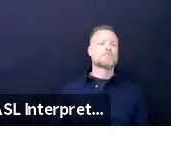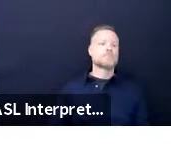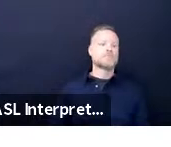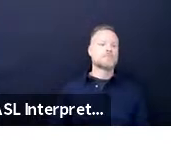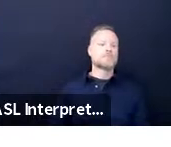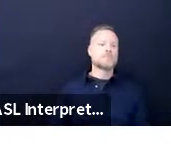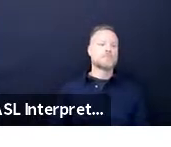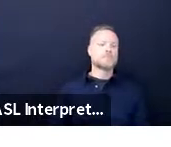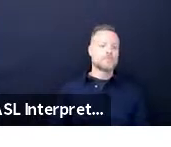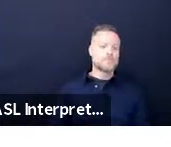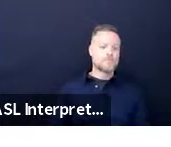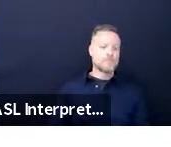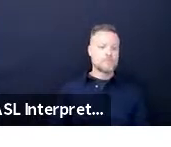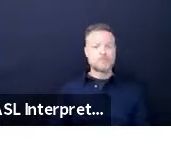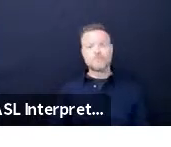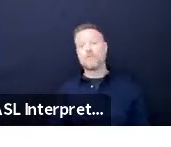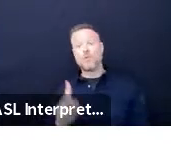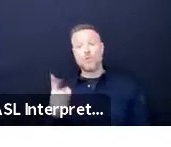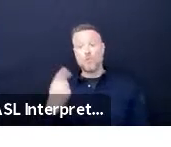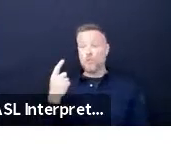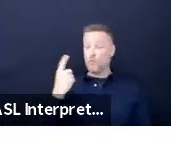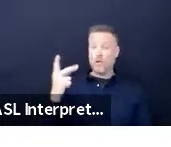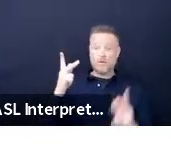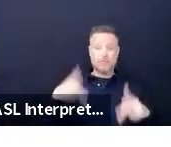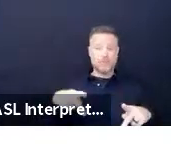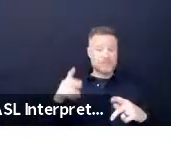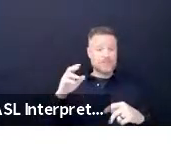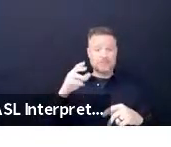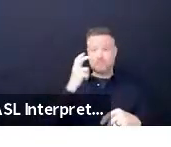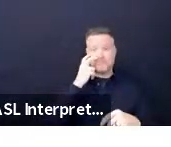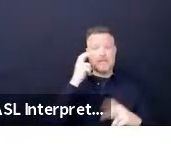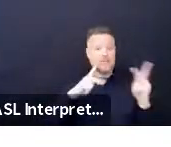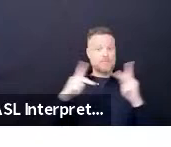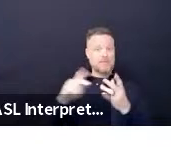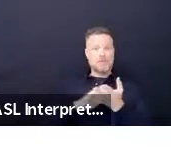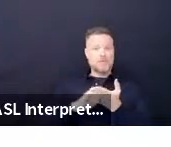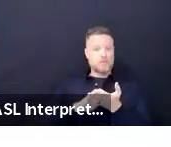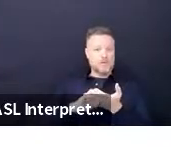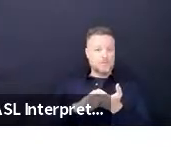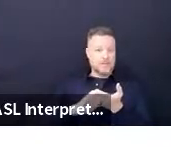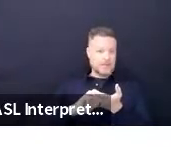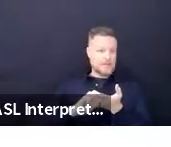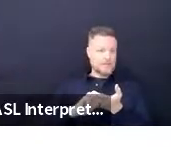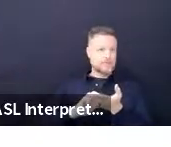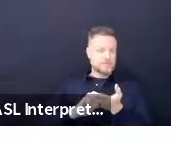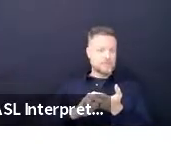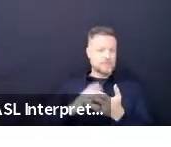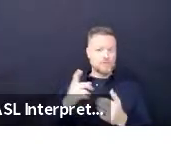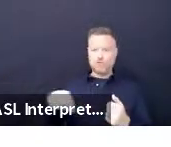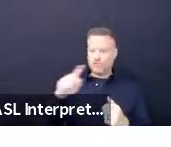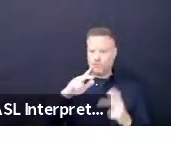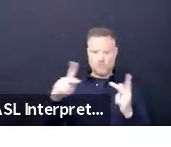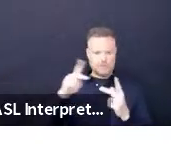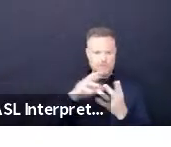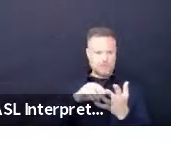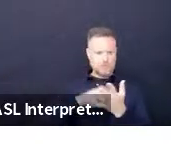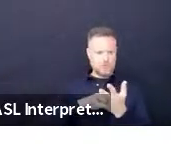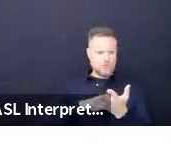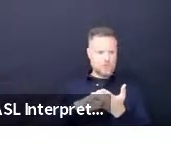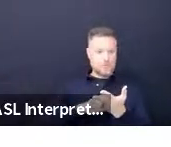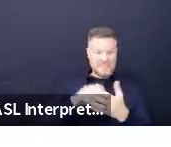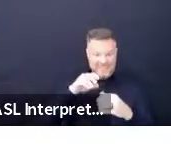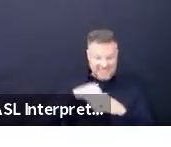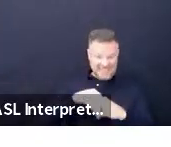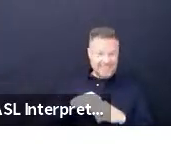So only 1% of people who are blind read Braille, and that's because those folks learned Braille in blind